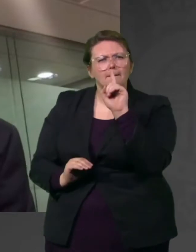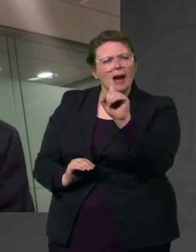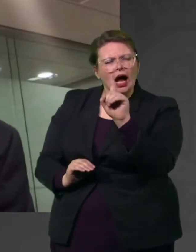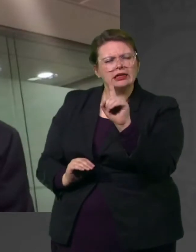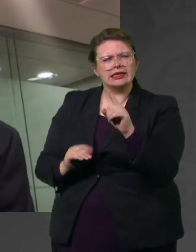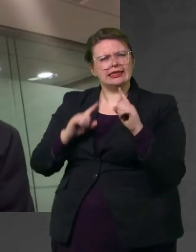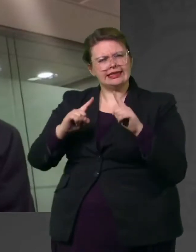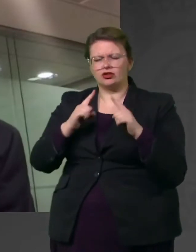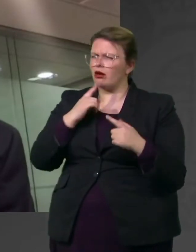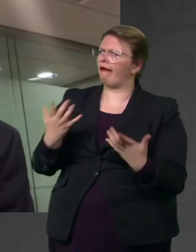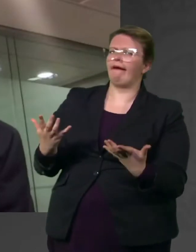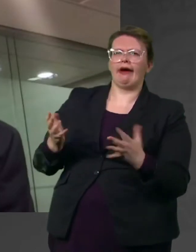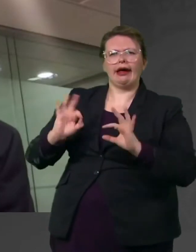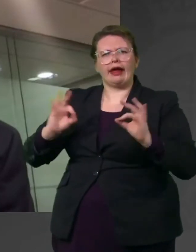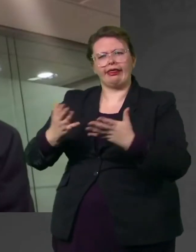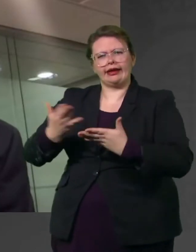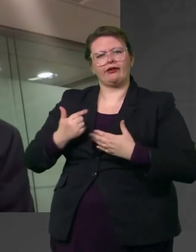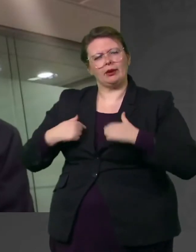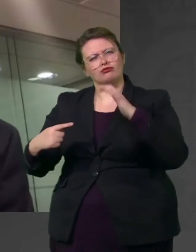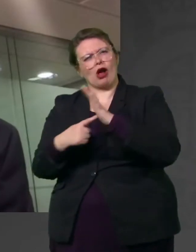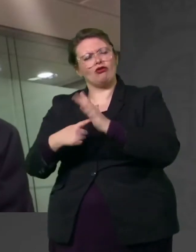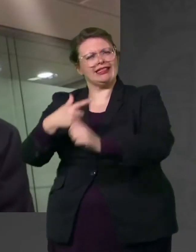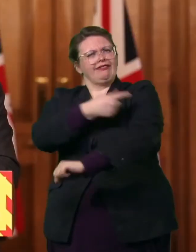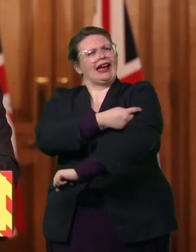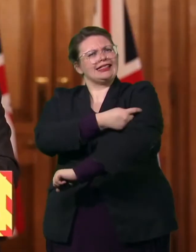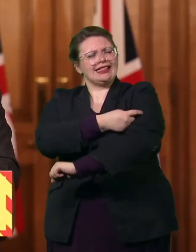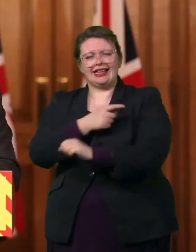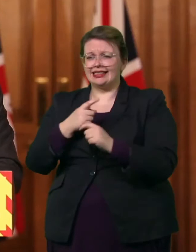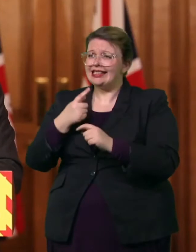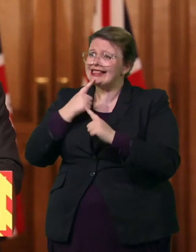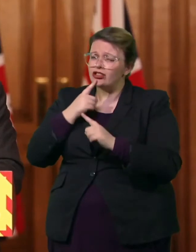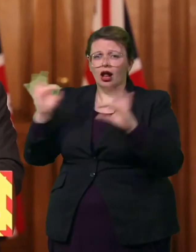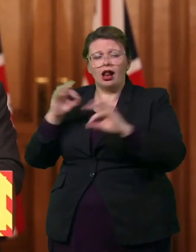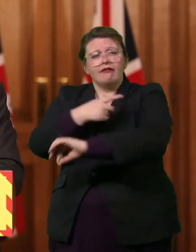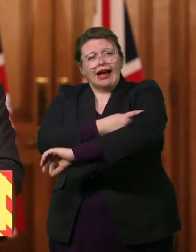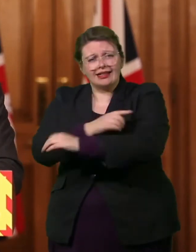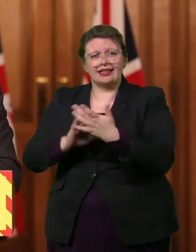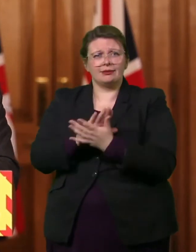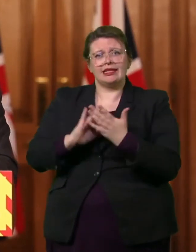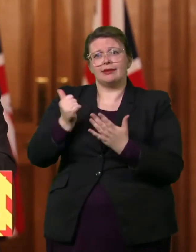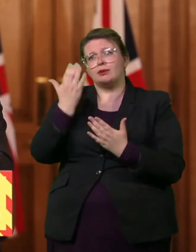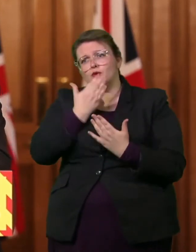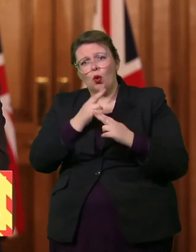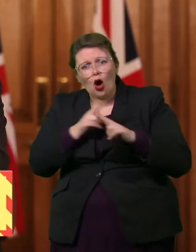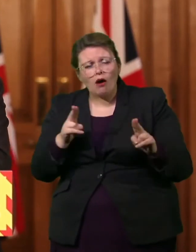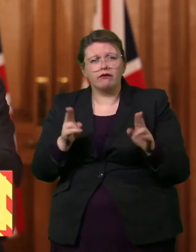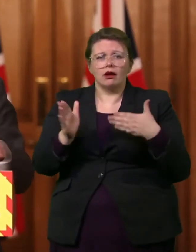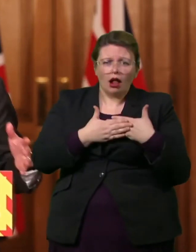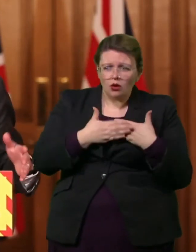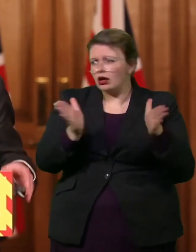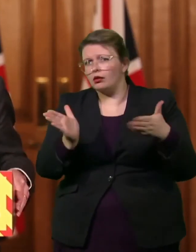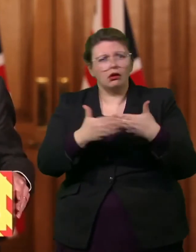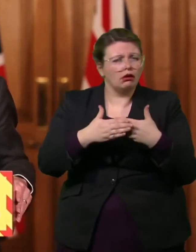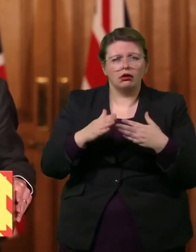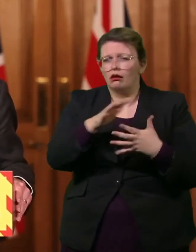reduce absences and disruption in classrooms? Well, thanks, Hugh. The first thing I'd say is that we looked at all of